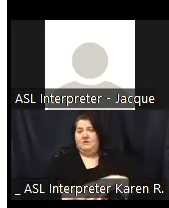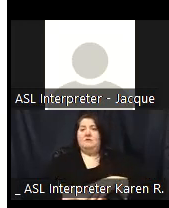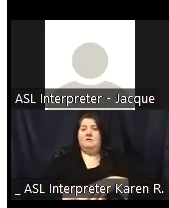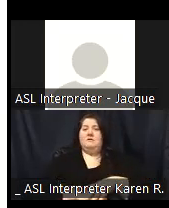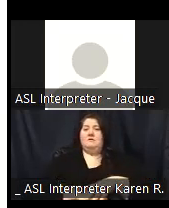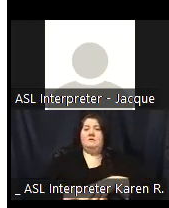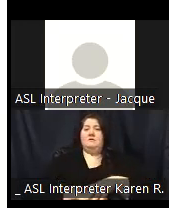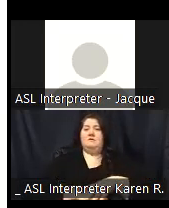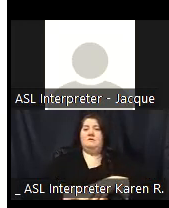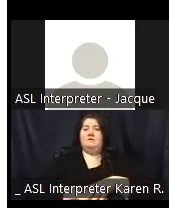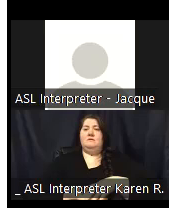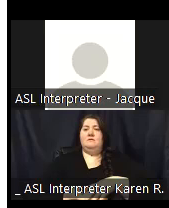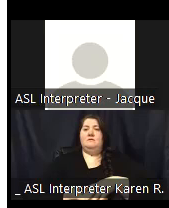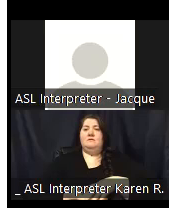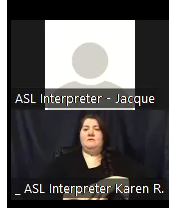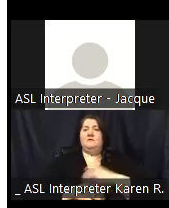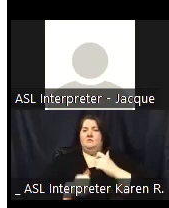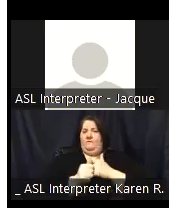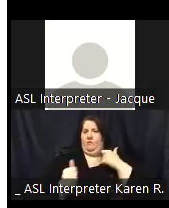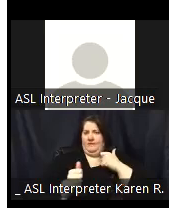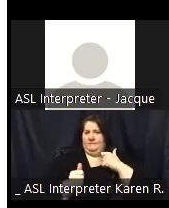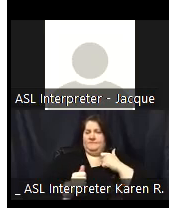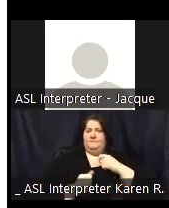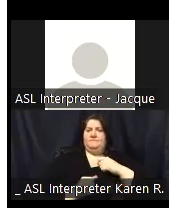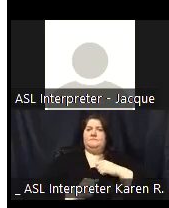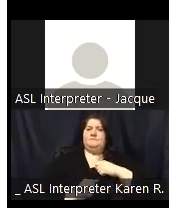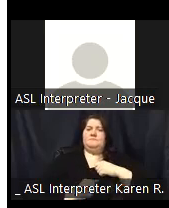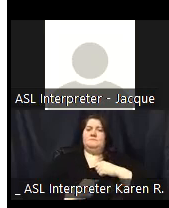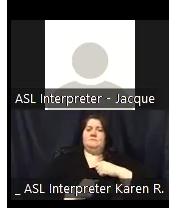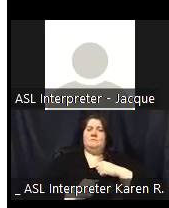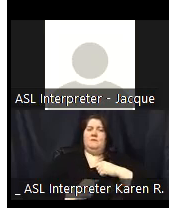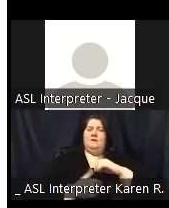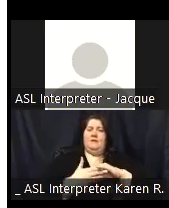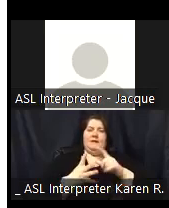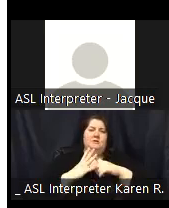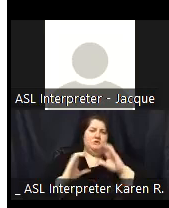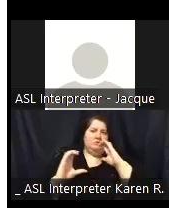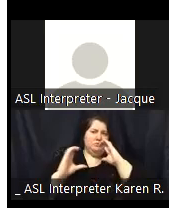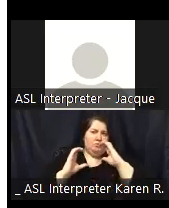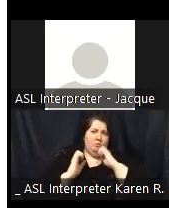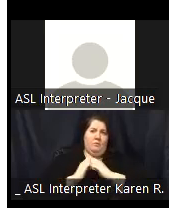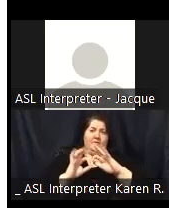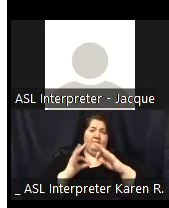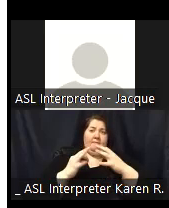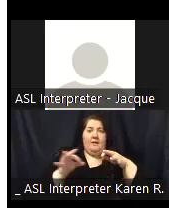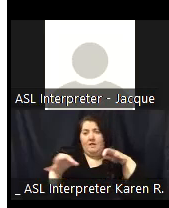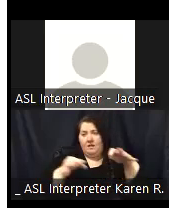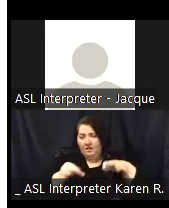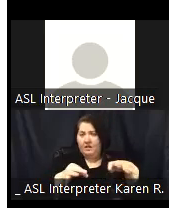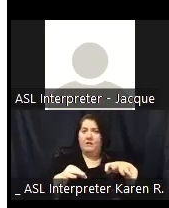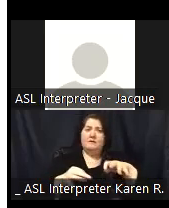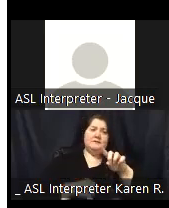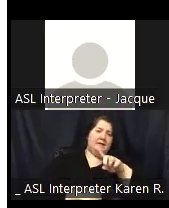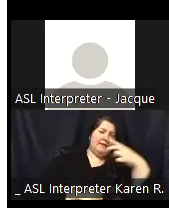is things to avoid in that initial communication with the family explaining the